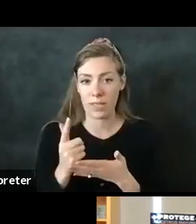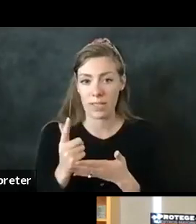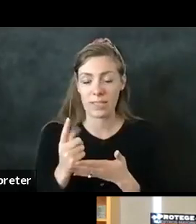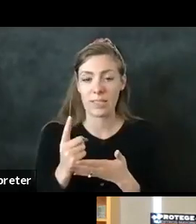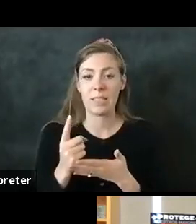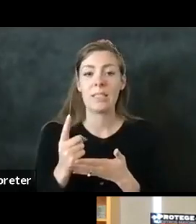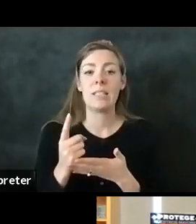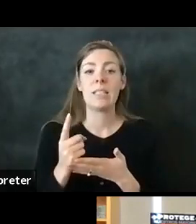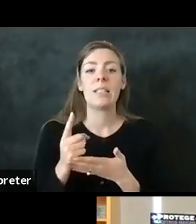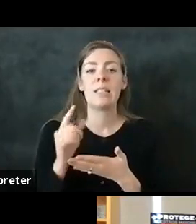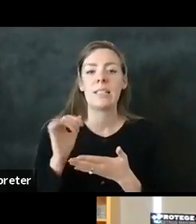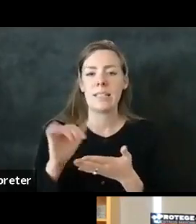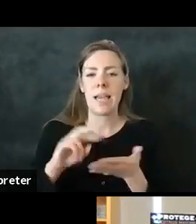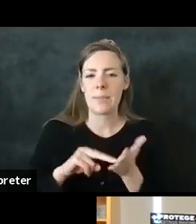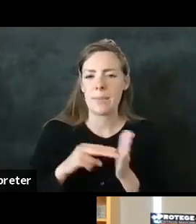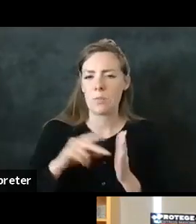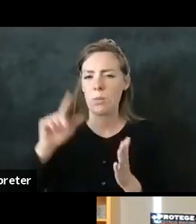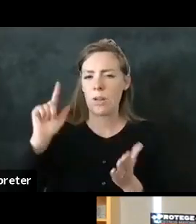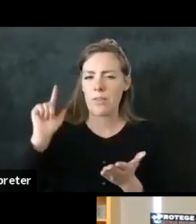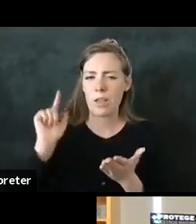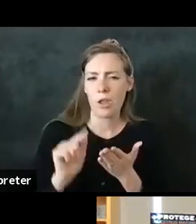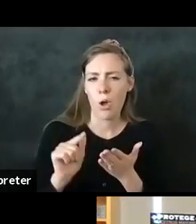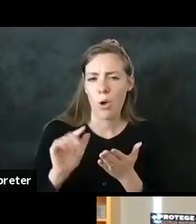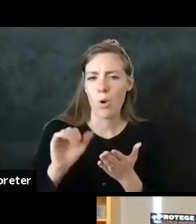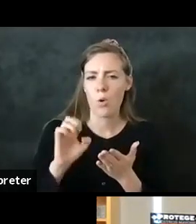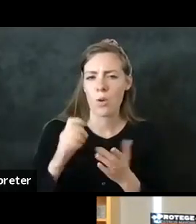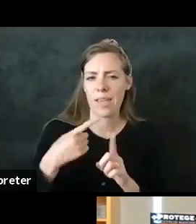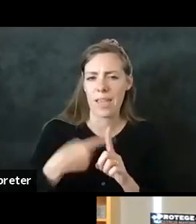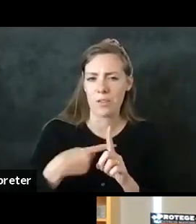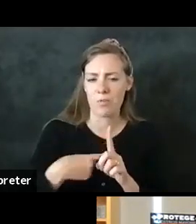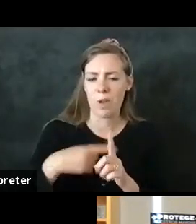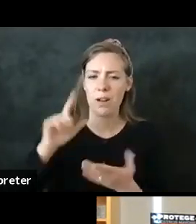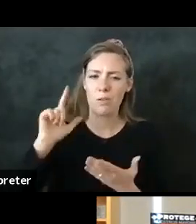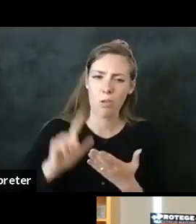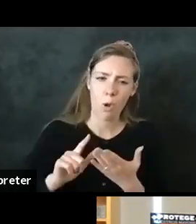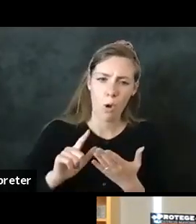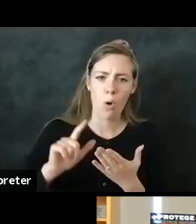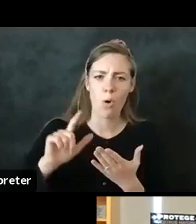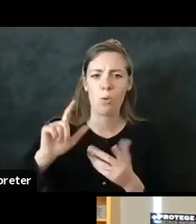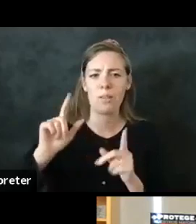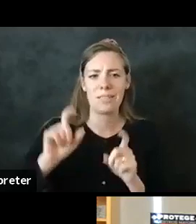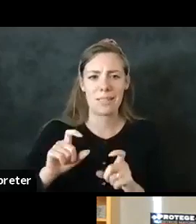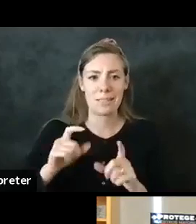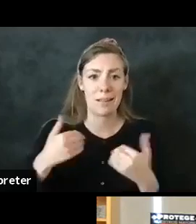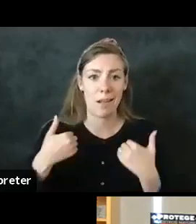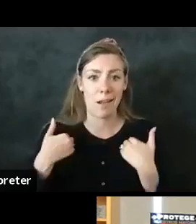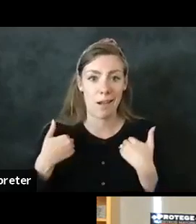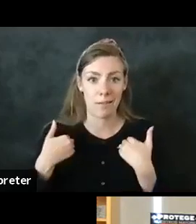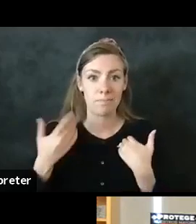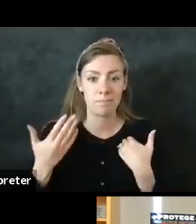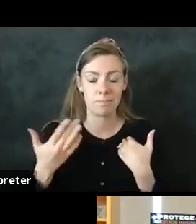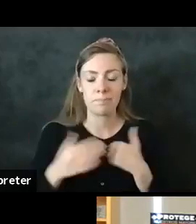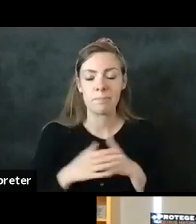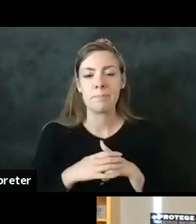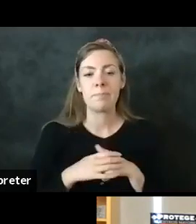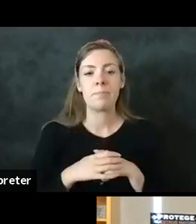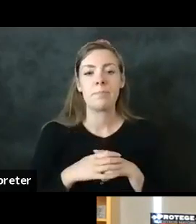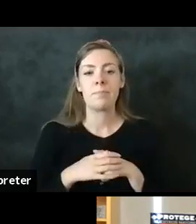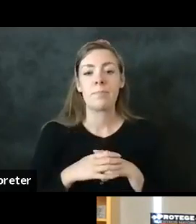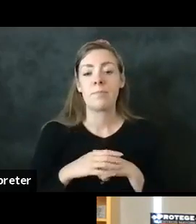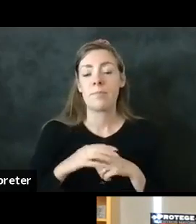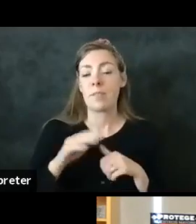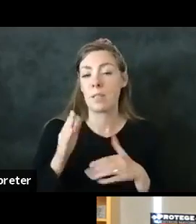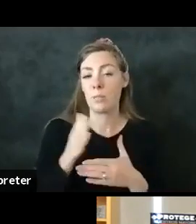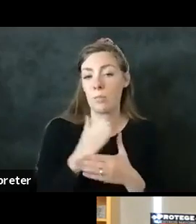defined by a low case rate and testing positivity rate. This means that Sonoma County's case rate must be between